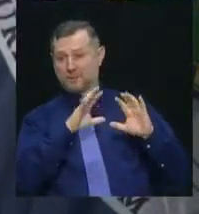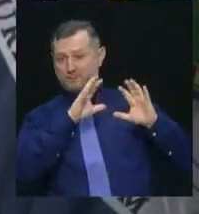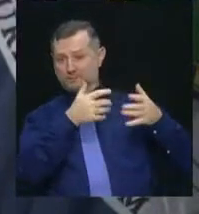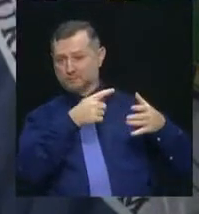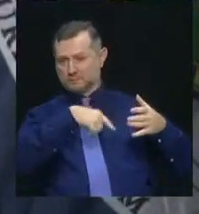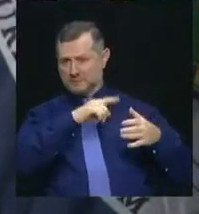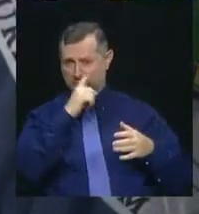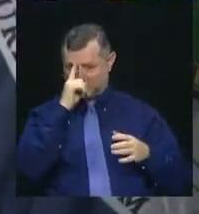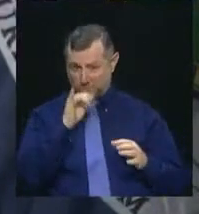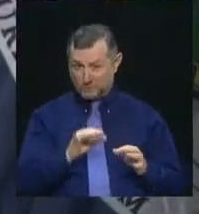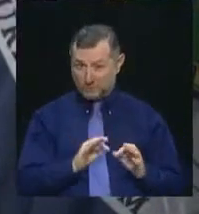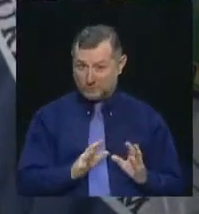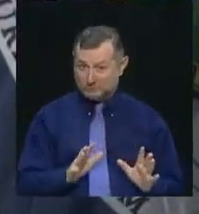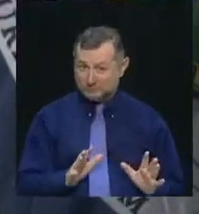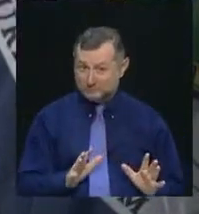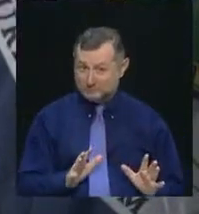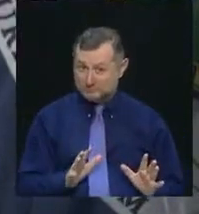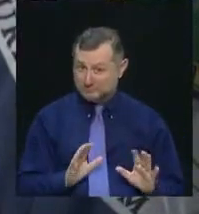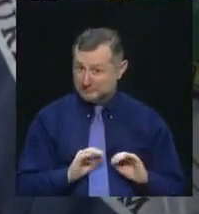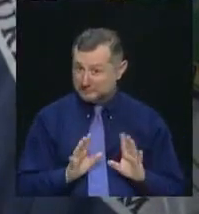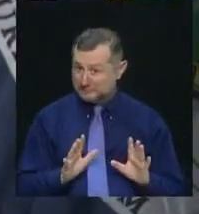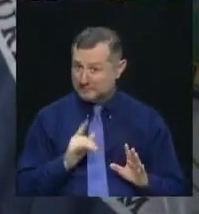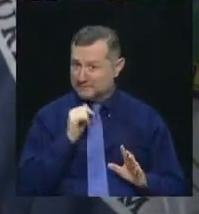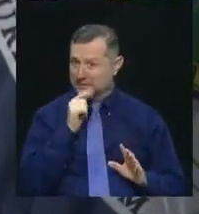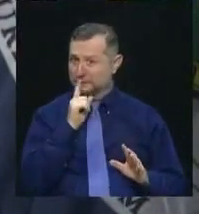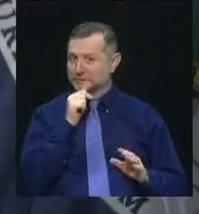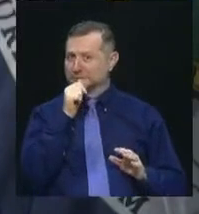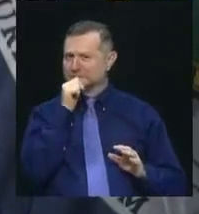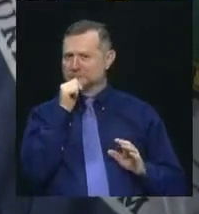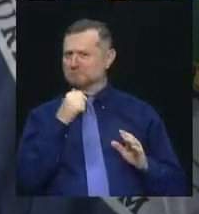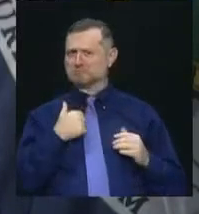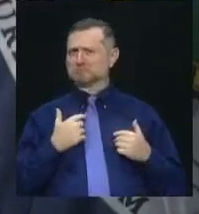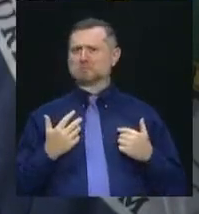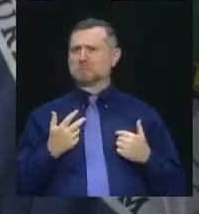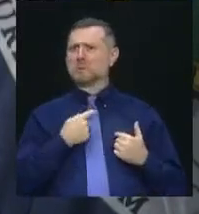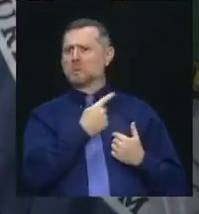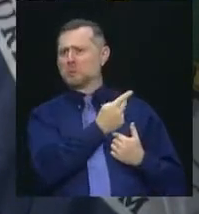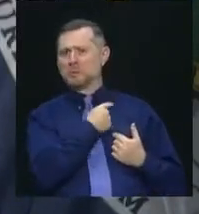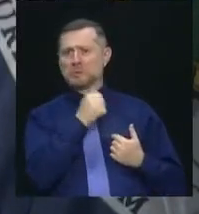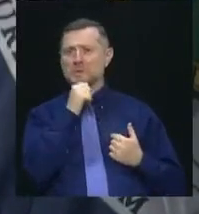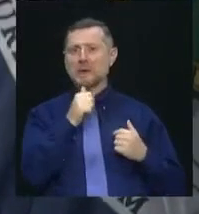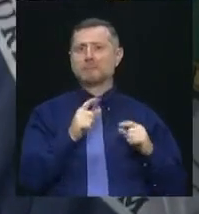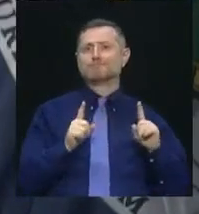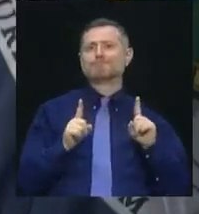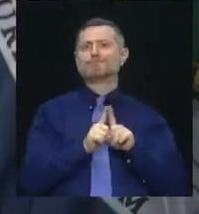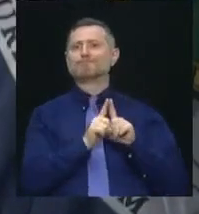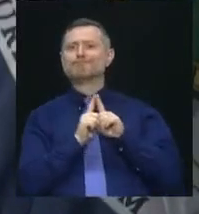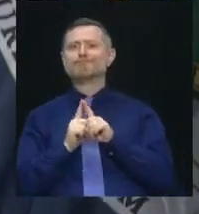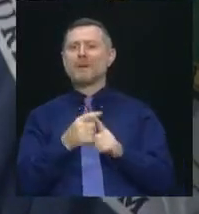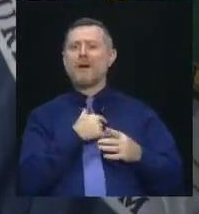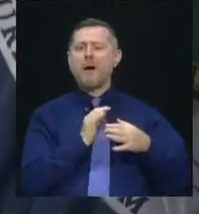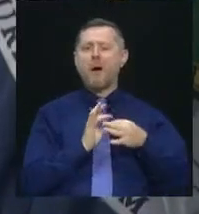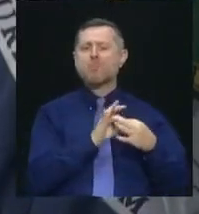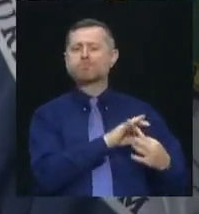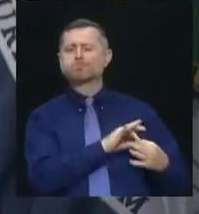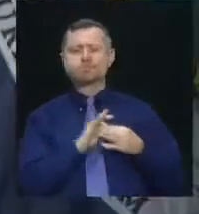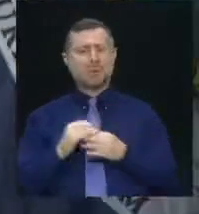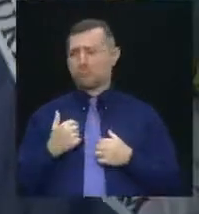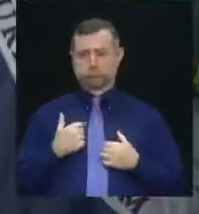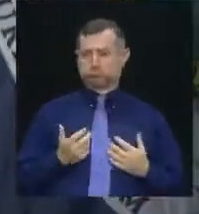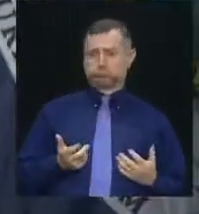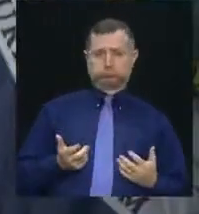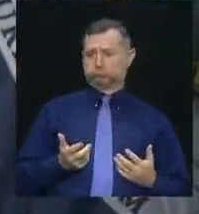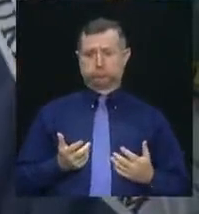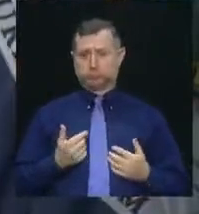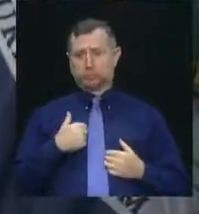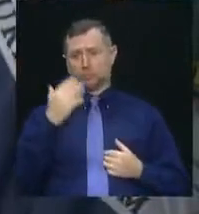pretty clear that, and it's no secret, that we have not been close and I've not been associated with that. So I know the job. I fought for the